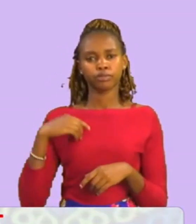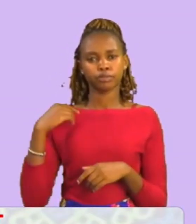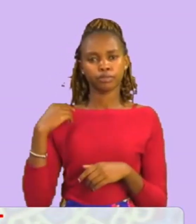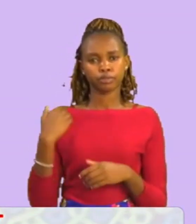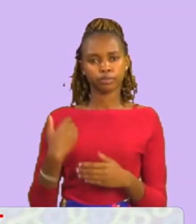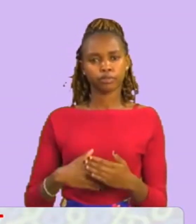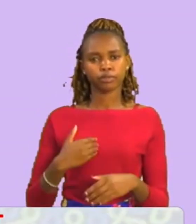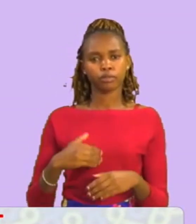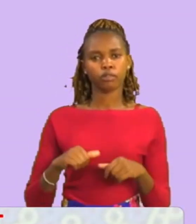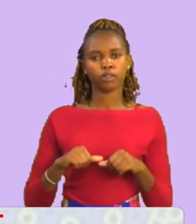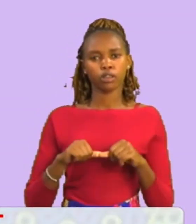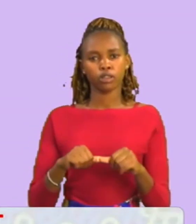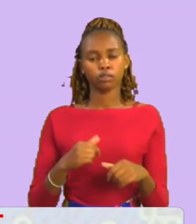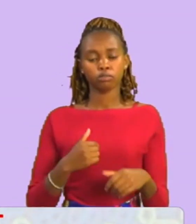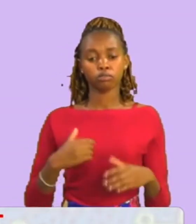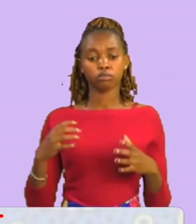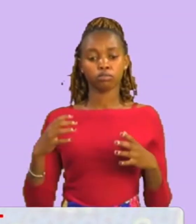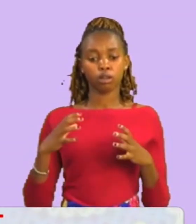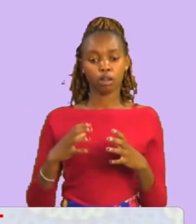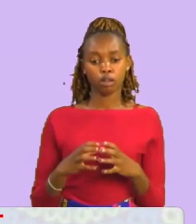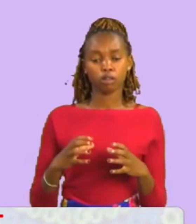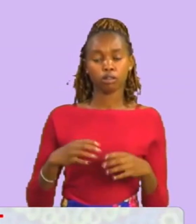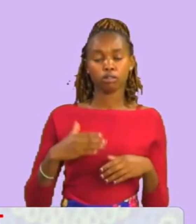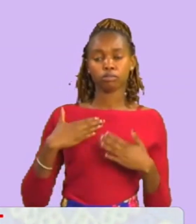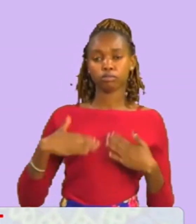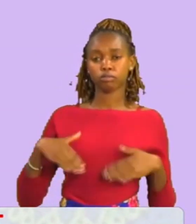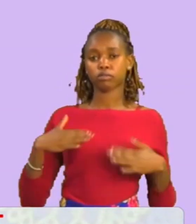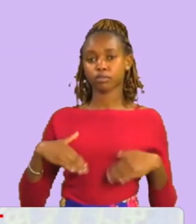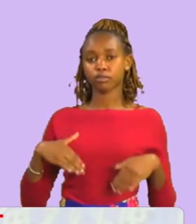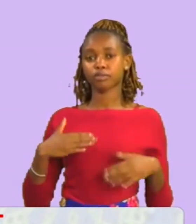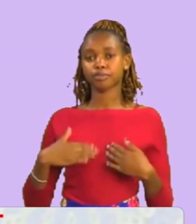niko na Mbogi safi ya Mororoi. Wanasema